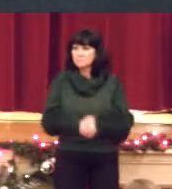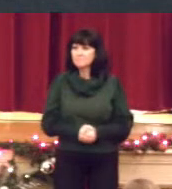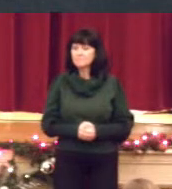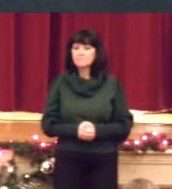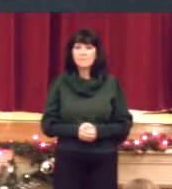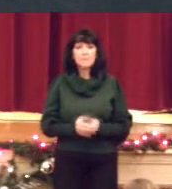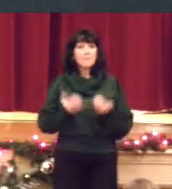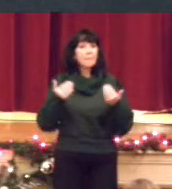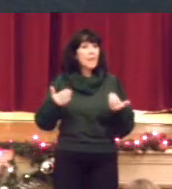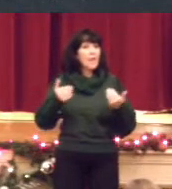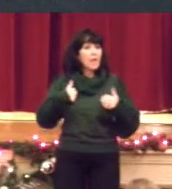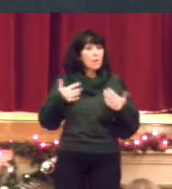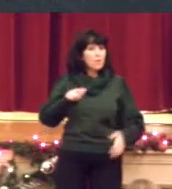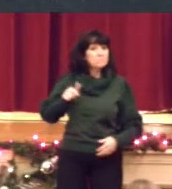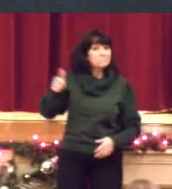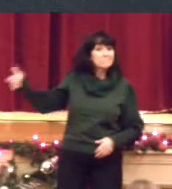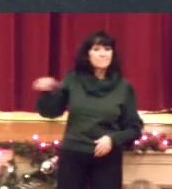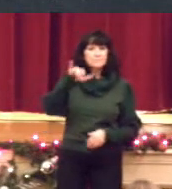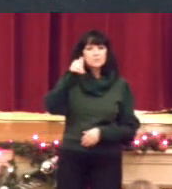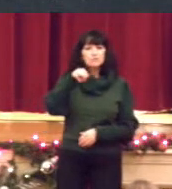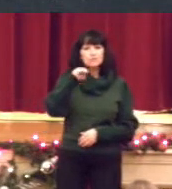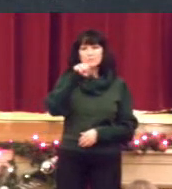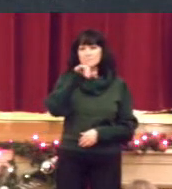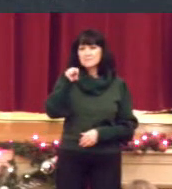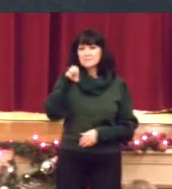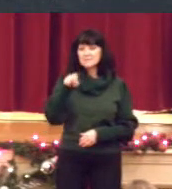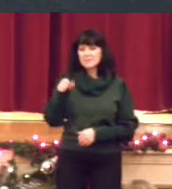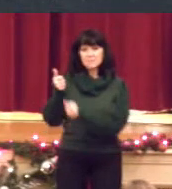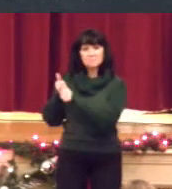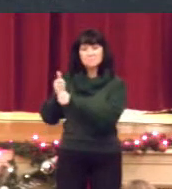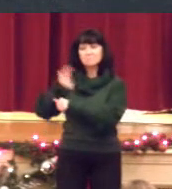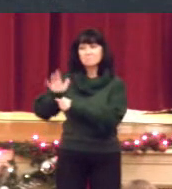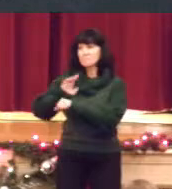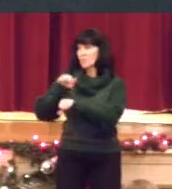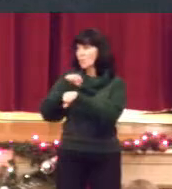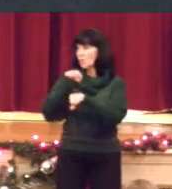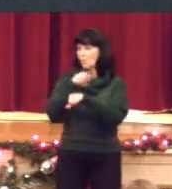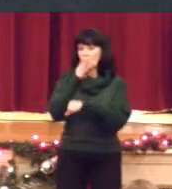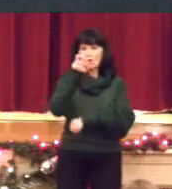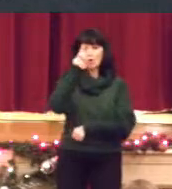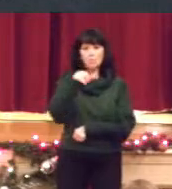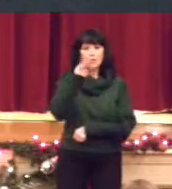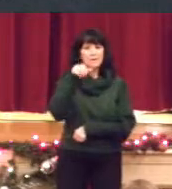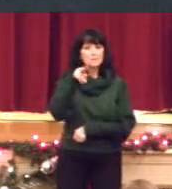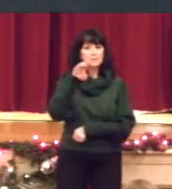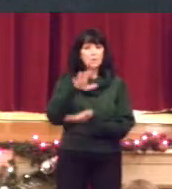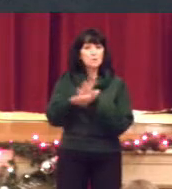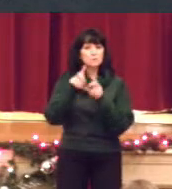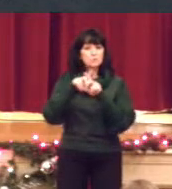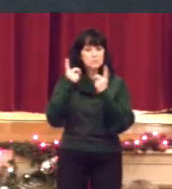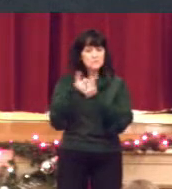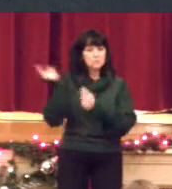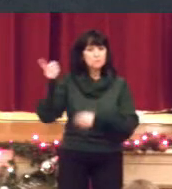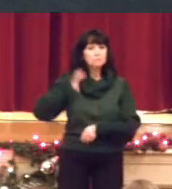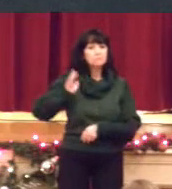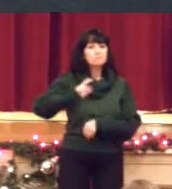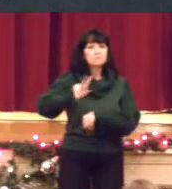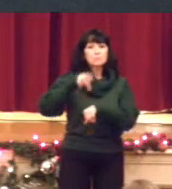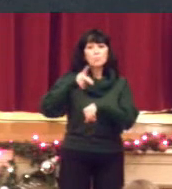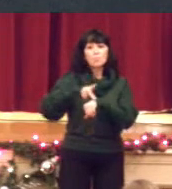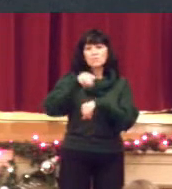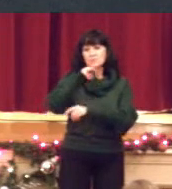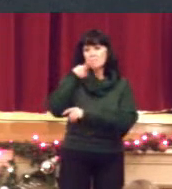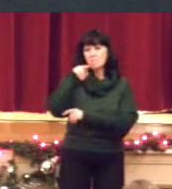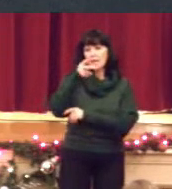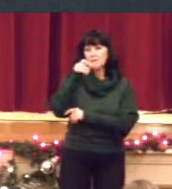Jim Simmons, who many of you may know, used to work for the Brandywine School District, I think a former principal at Mount Pleasant High School,